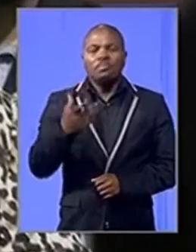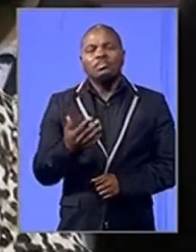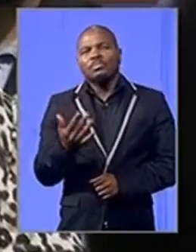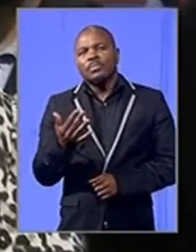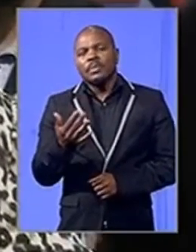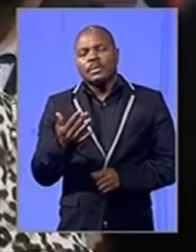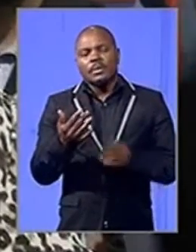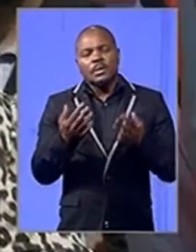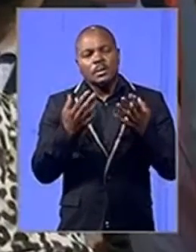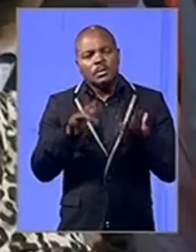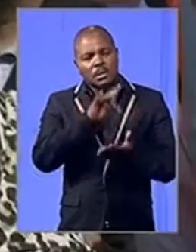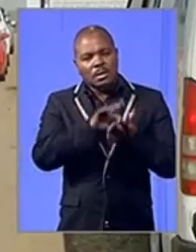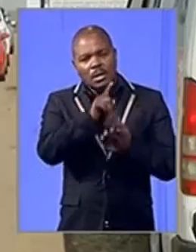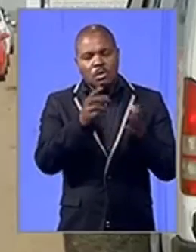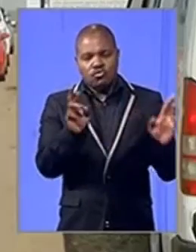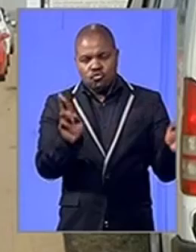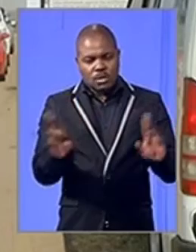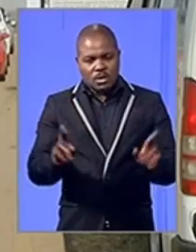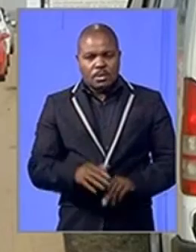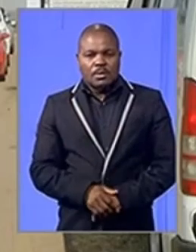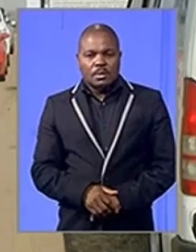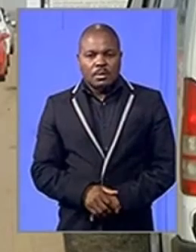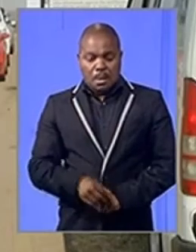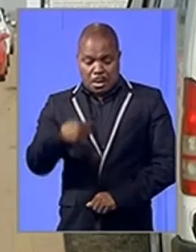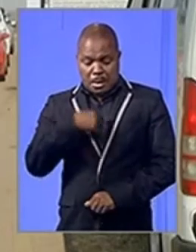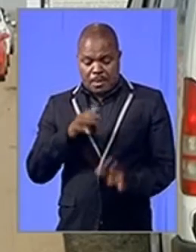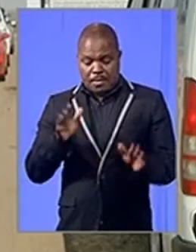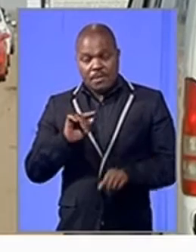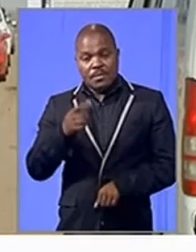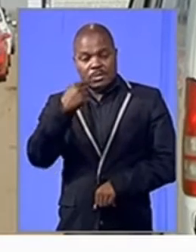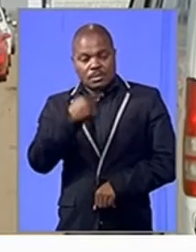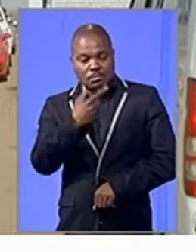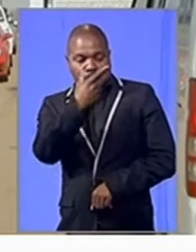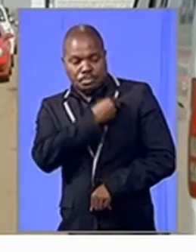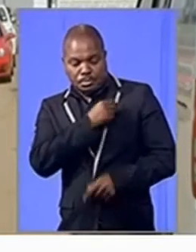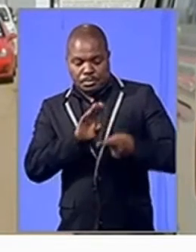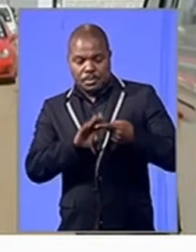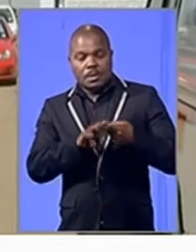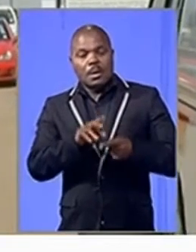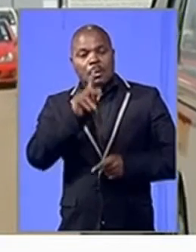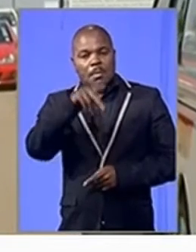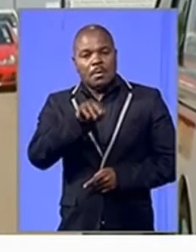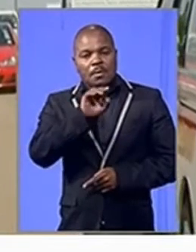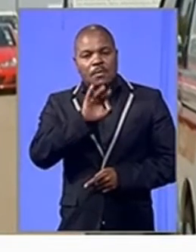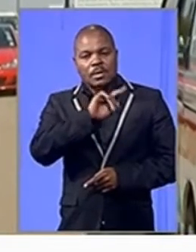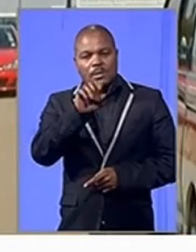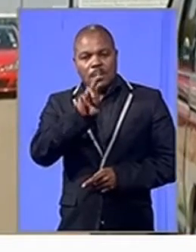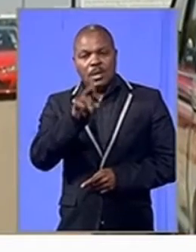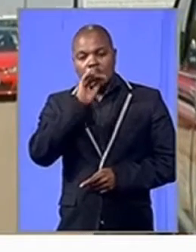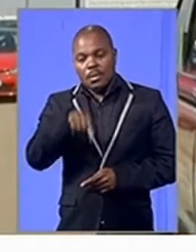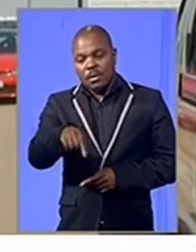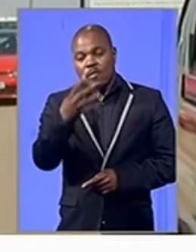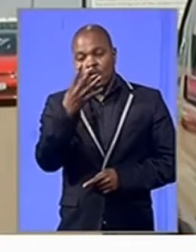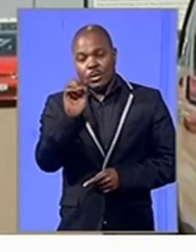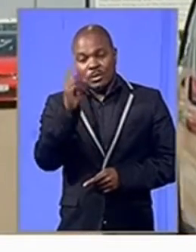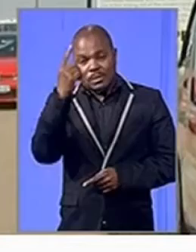the facilities are ready for the fourth wave. Ke fetsa go tlhabiwa moento wa ntlha wa Pfizer. Go tlile go tsaya malatsi a fetang 40 pele